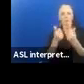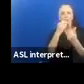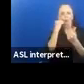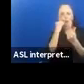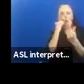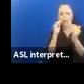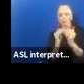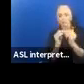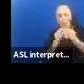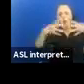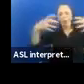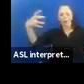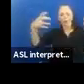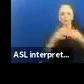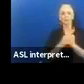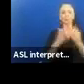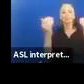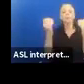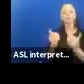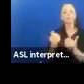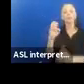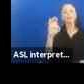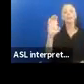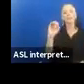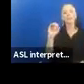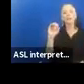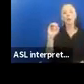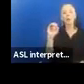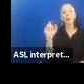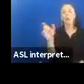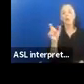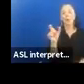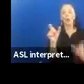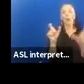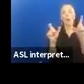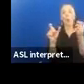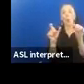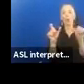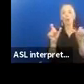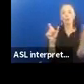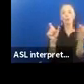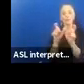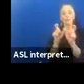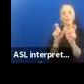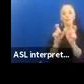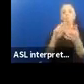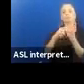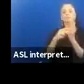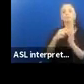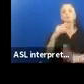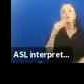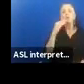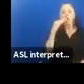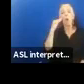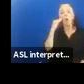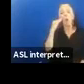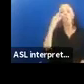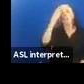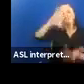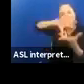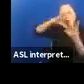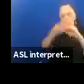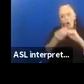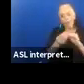And then with that, the word eco plus logy, ecology, means the knowledge of home, the study of